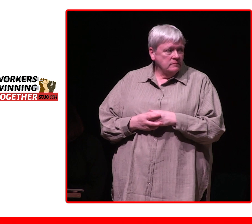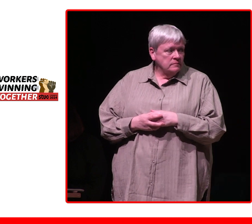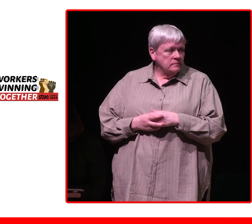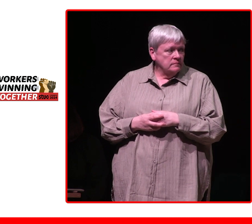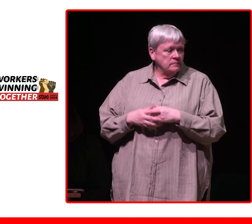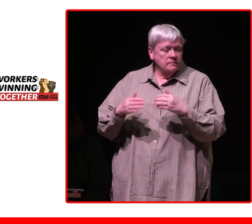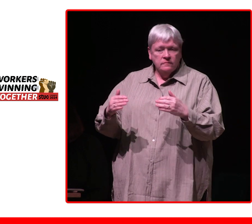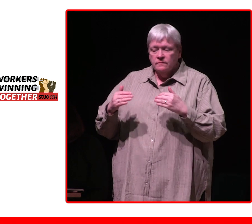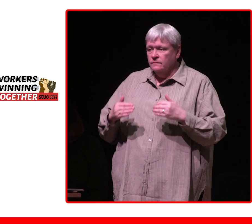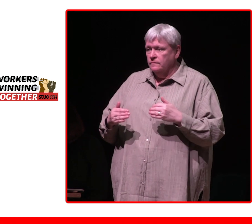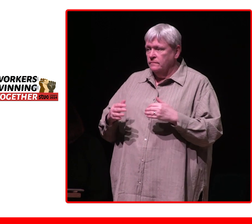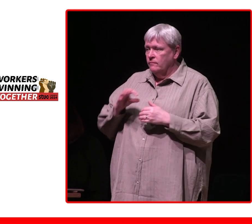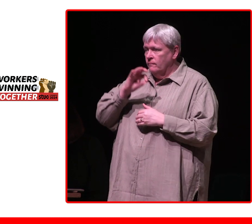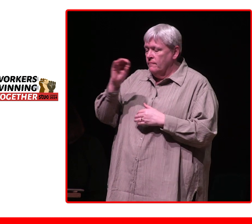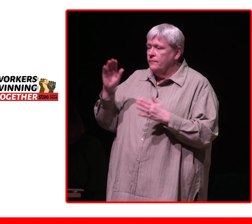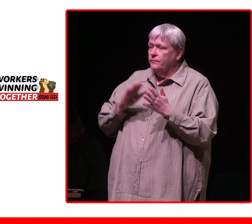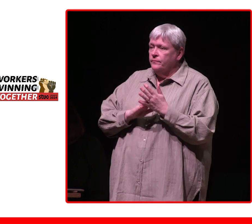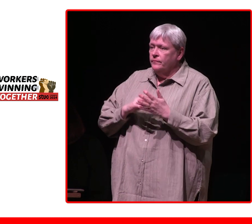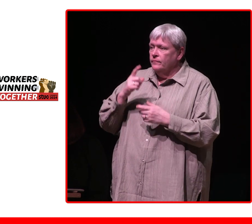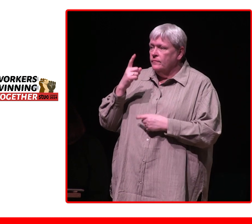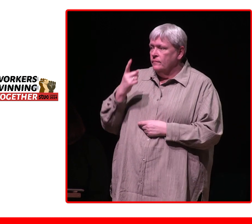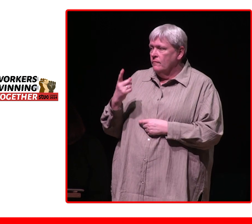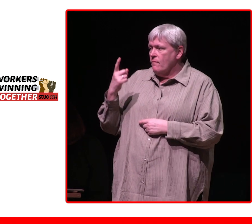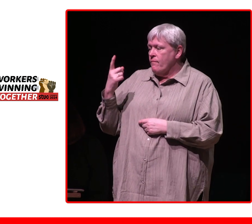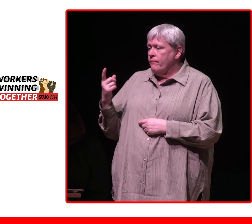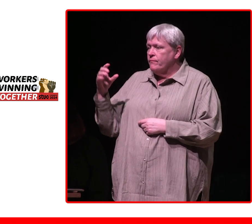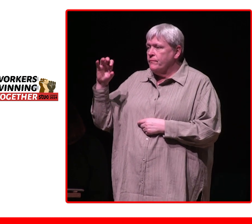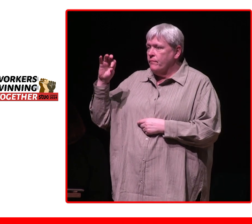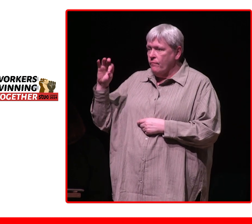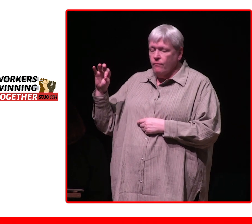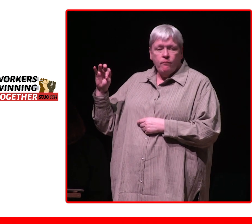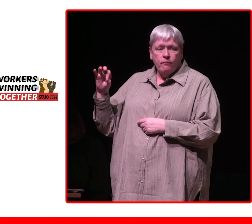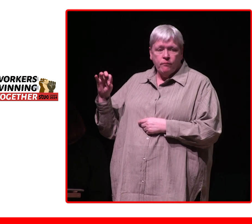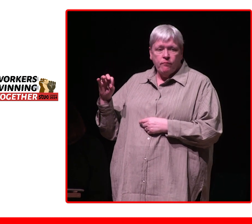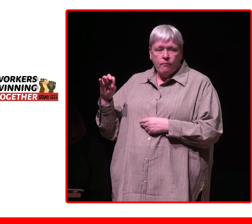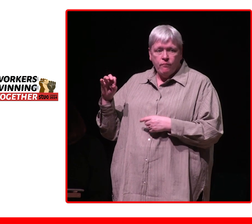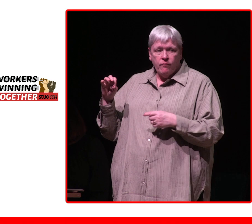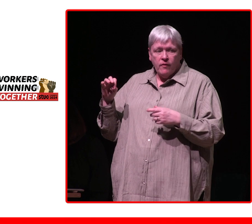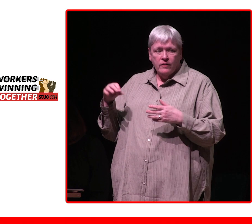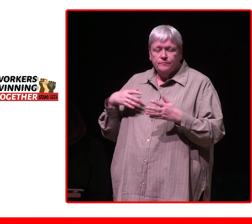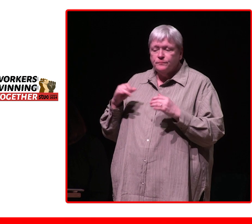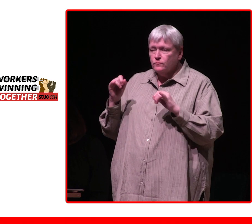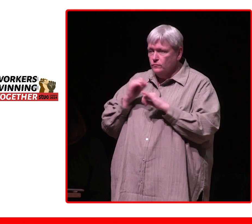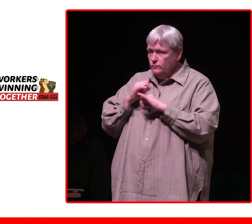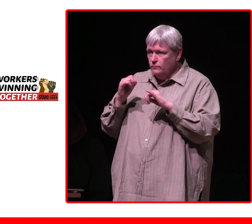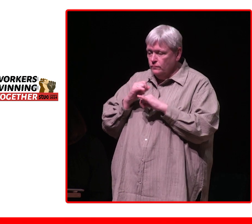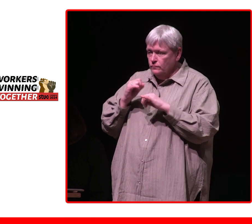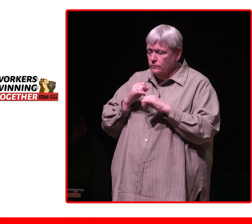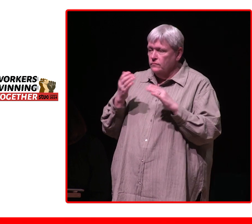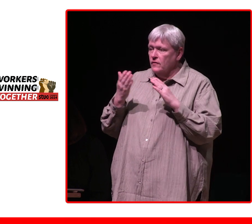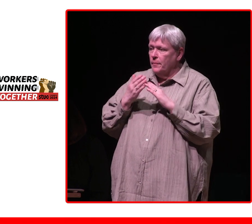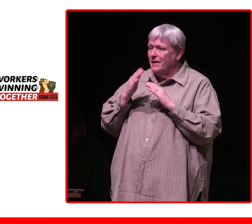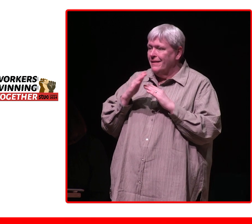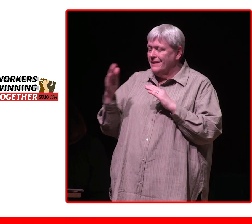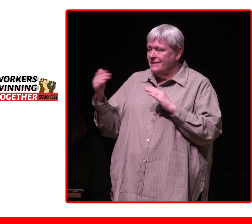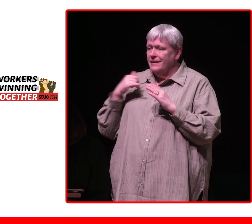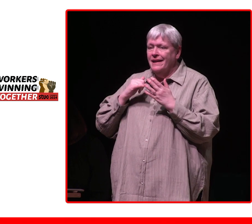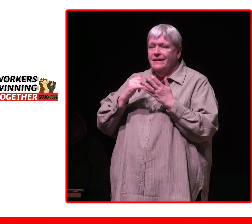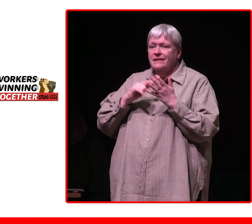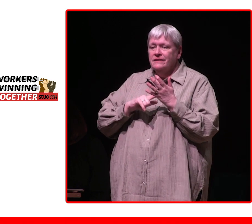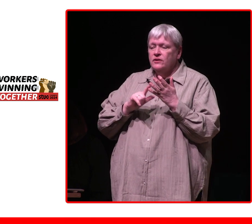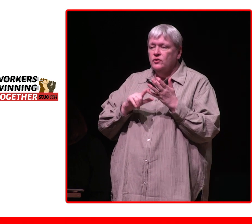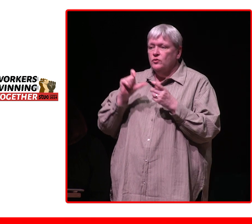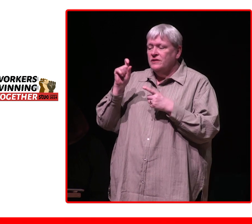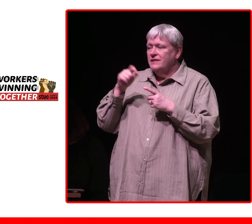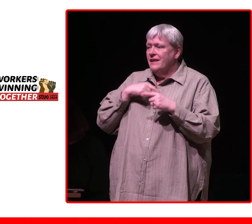Moving on, can I call motion 110, Escalating Crisis in the Middle East, from the STUC Annual Black Workers